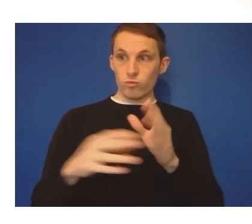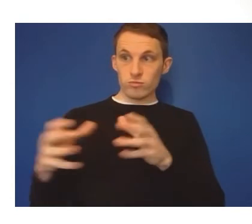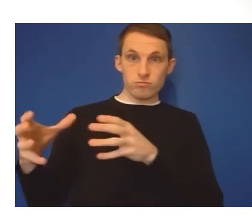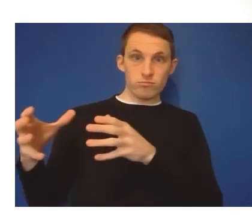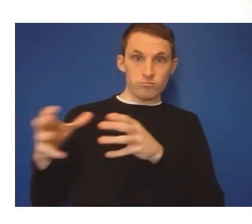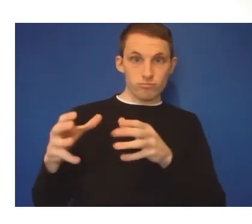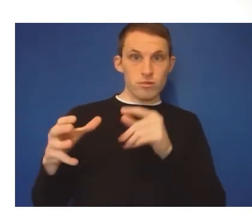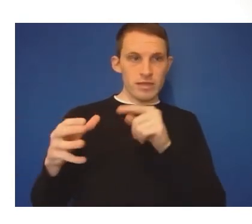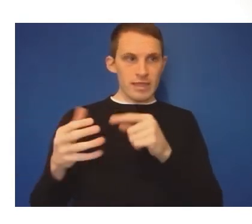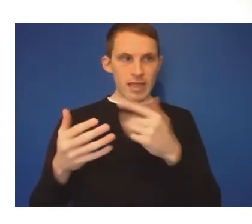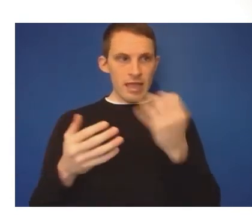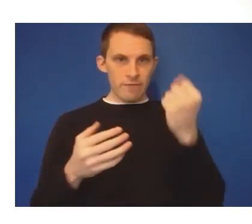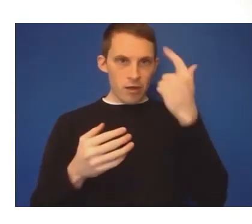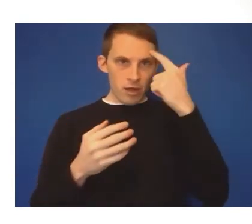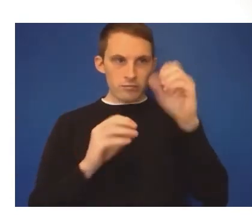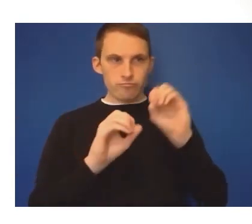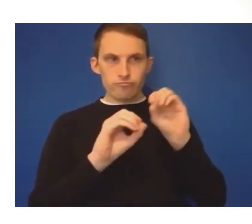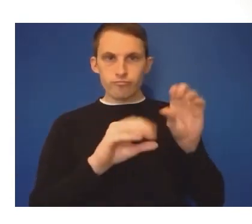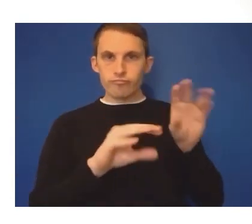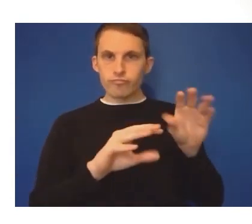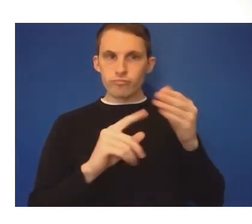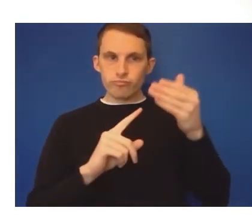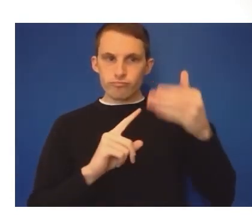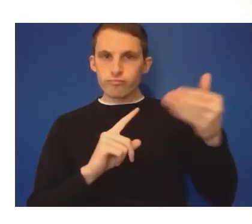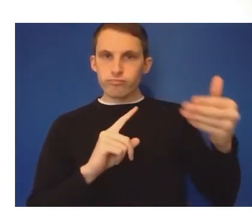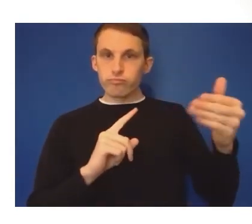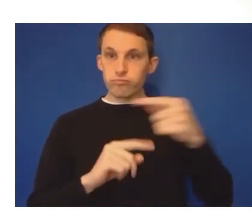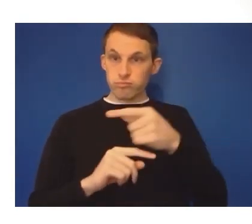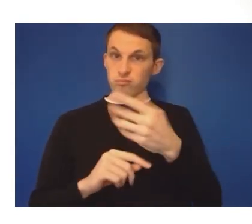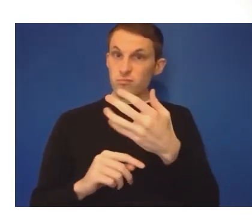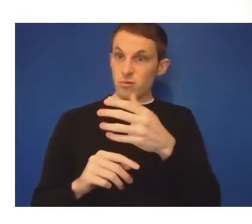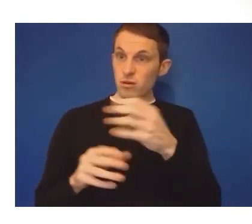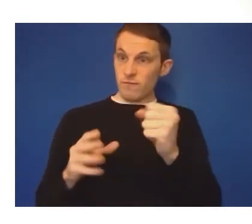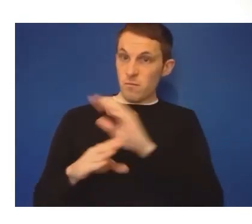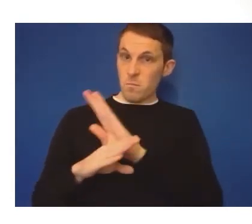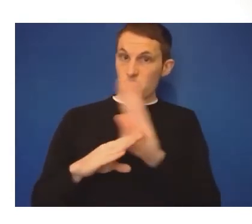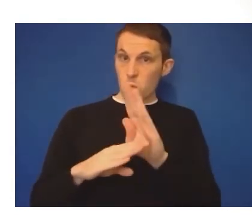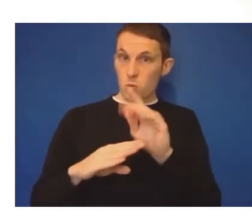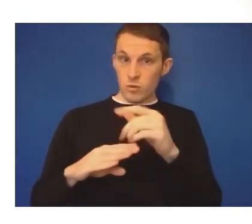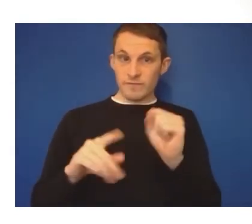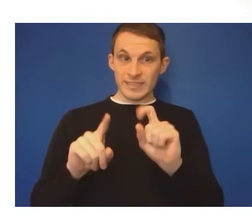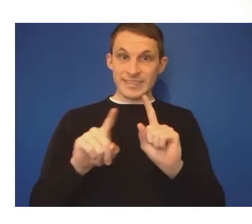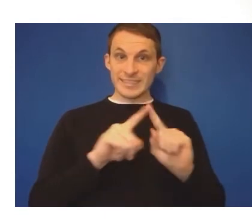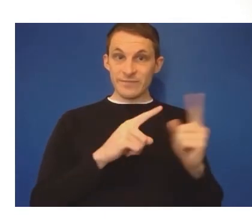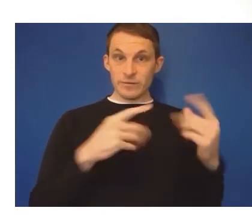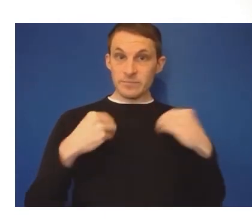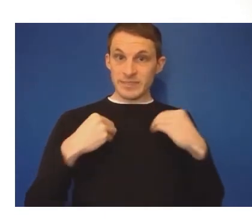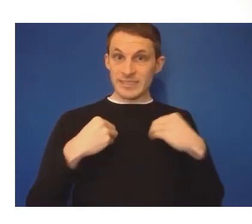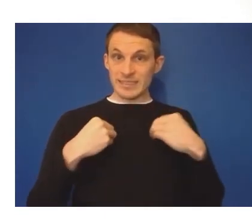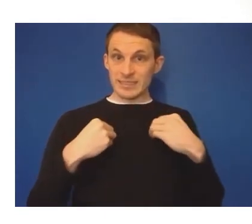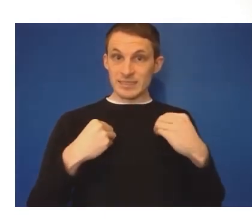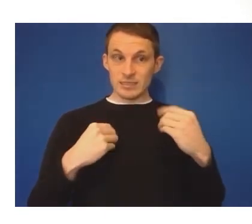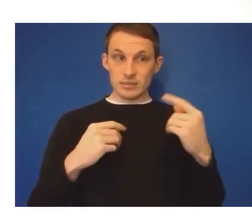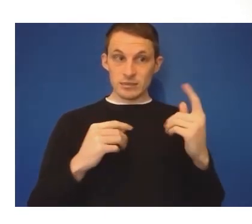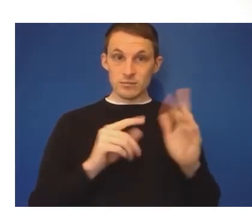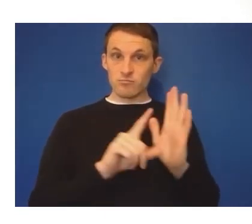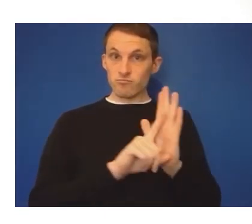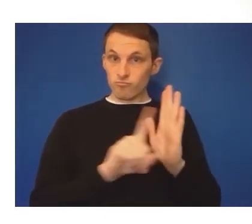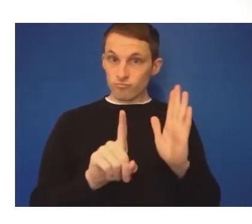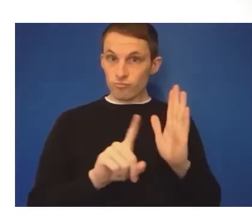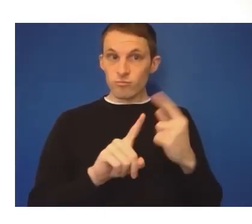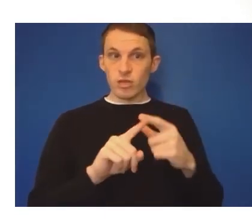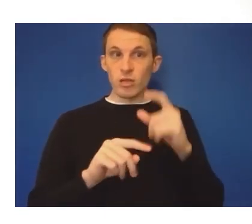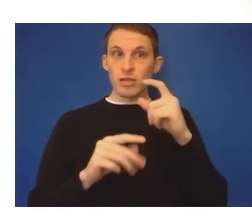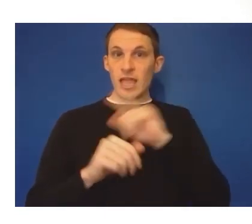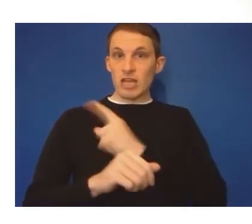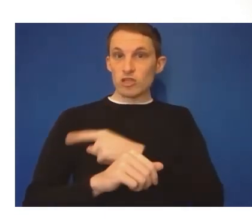each stage. And they included representatives from each of the retailers that we worked with, as well as the Energy and Water Ombudsman